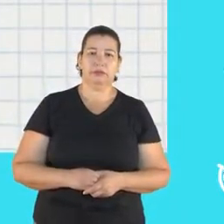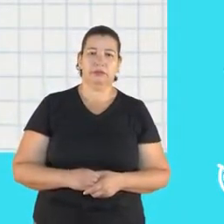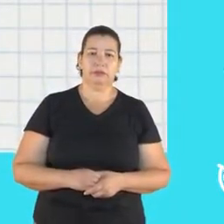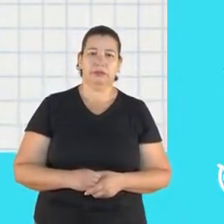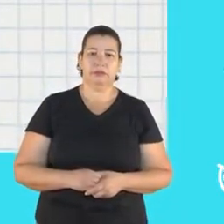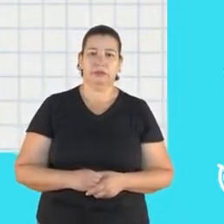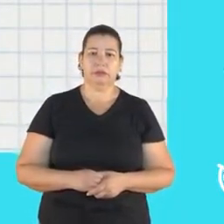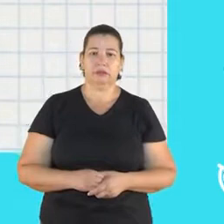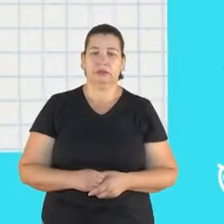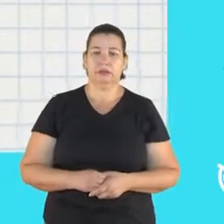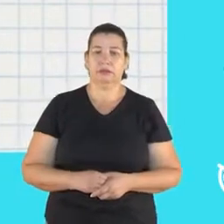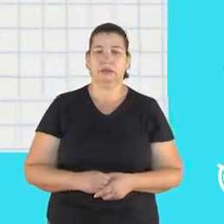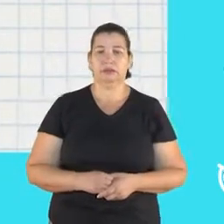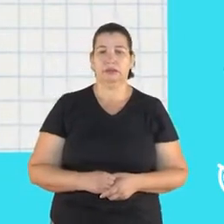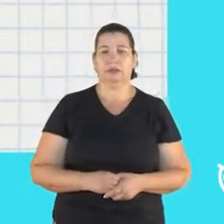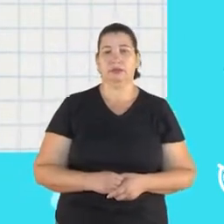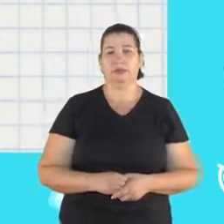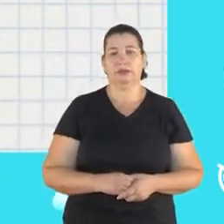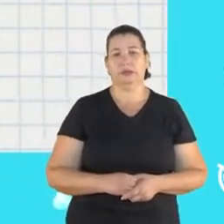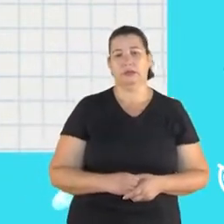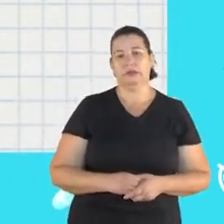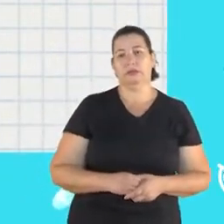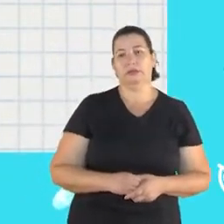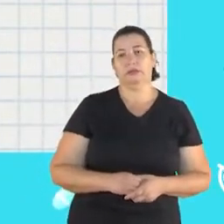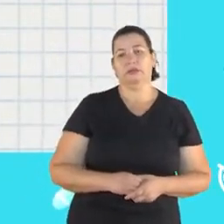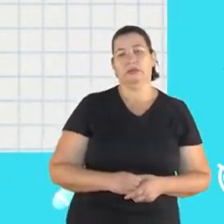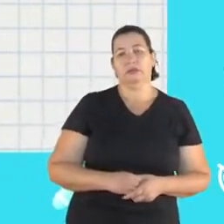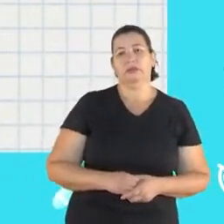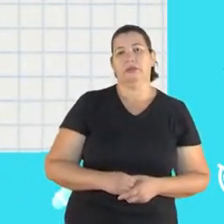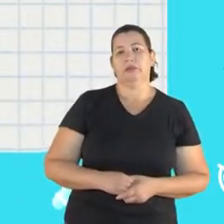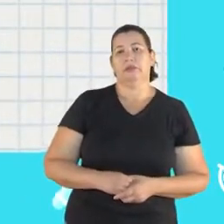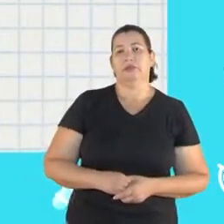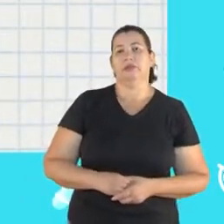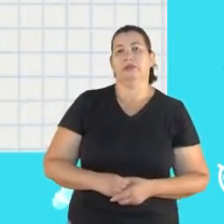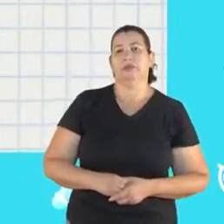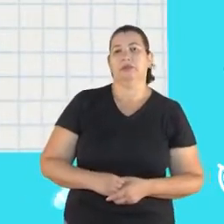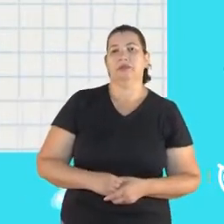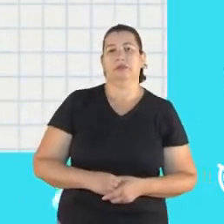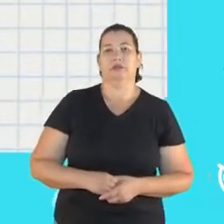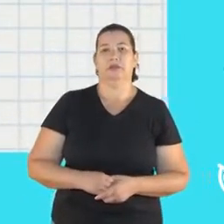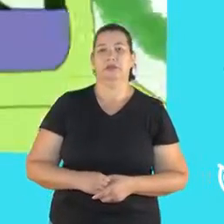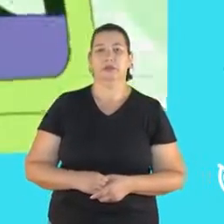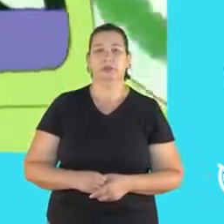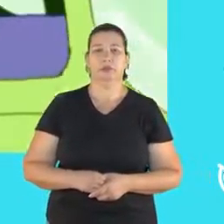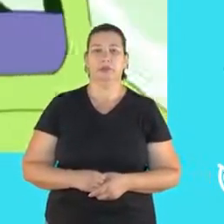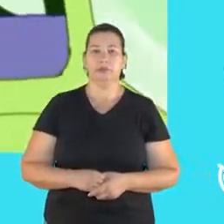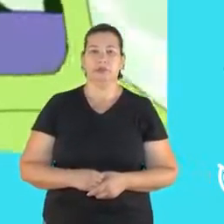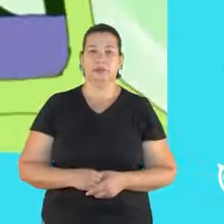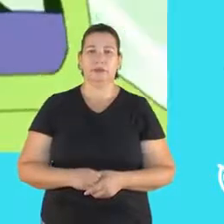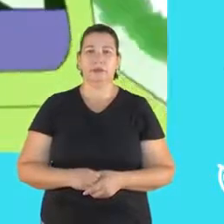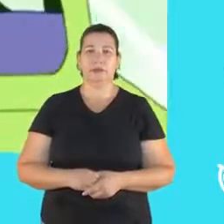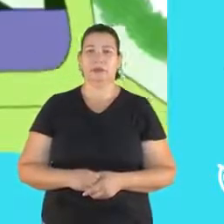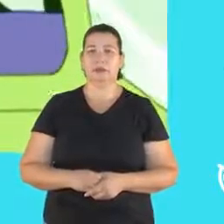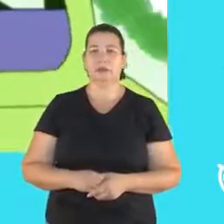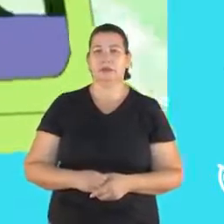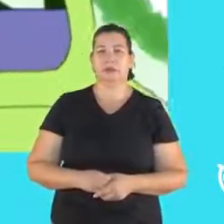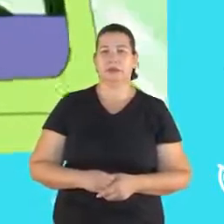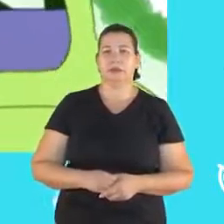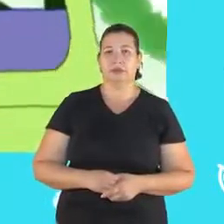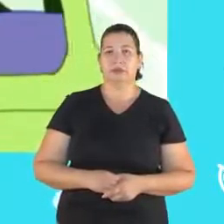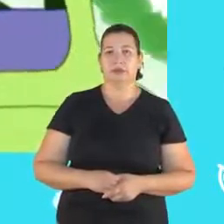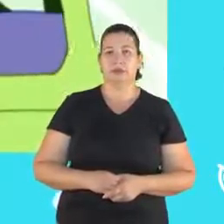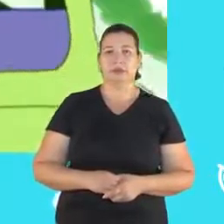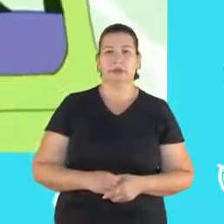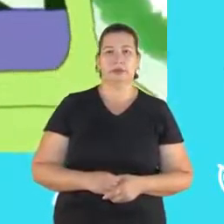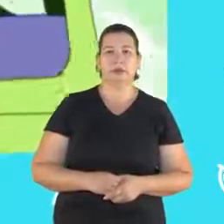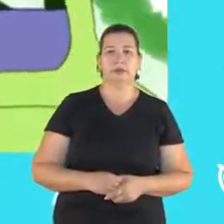cause changes in mood as well. But that's not to say that hormones have unlimited power over us. They're frequently viewed